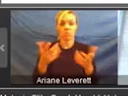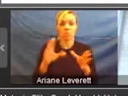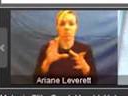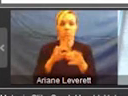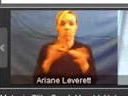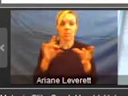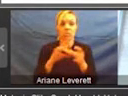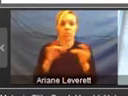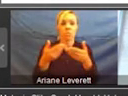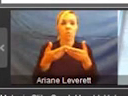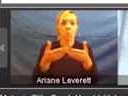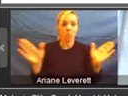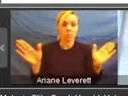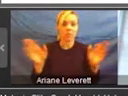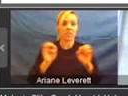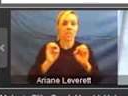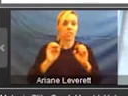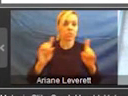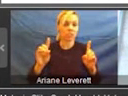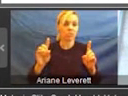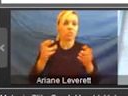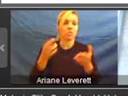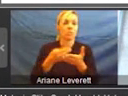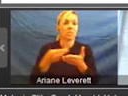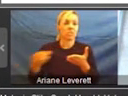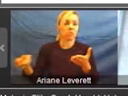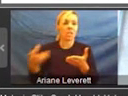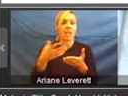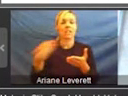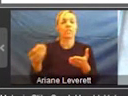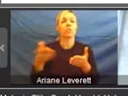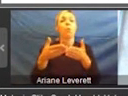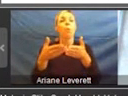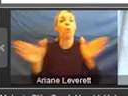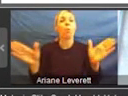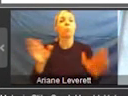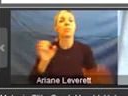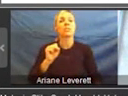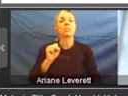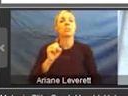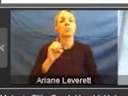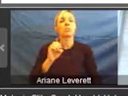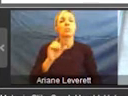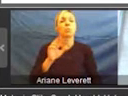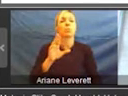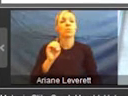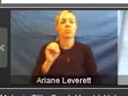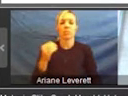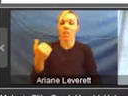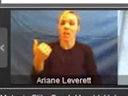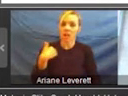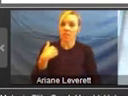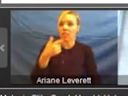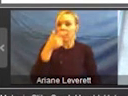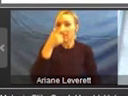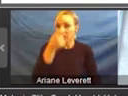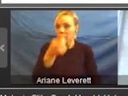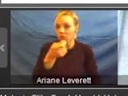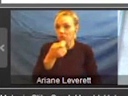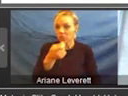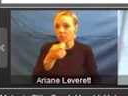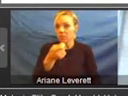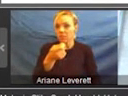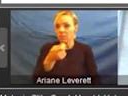resources and open source. In that area, there are also some interesting examples. For example,